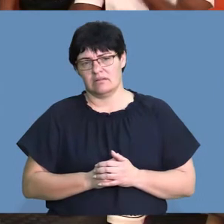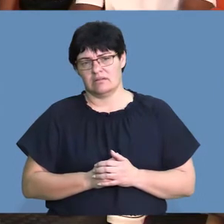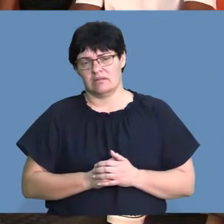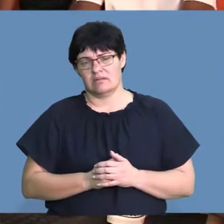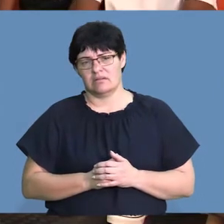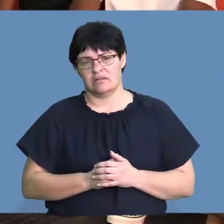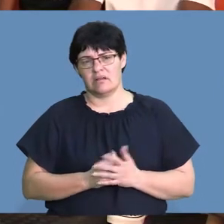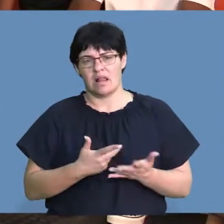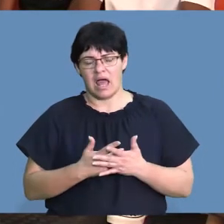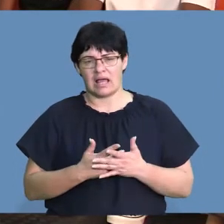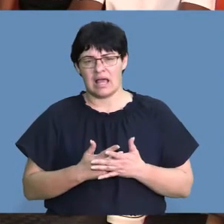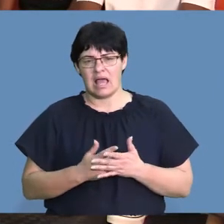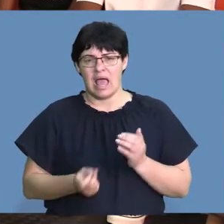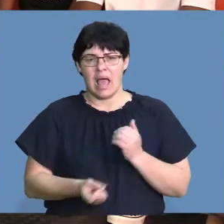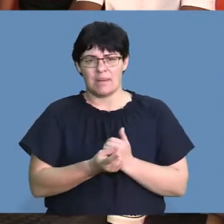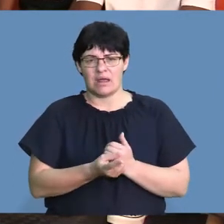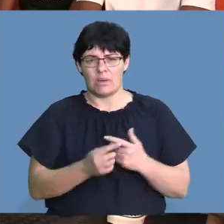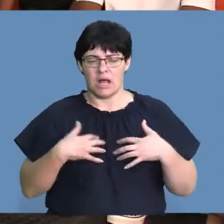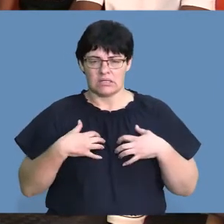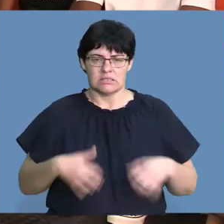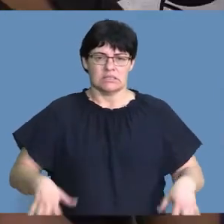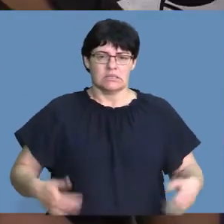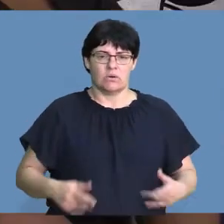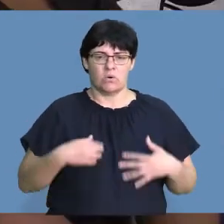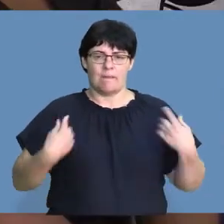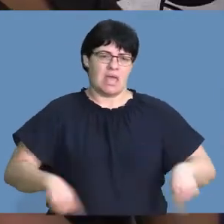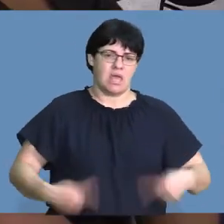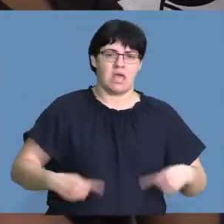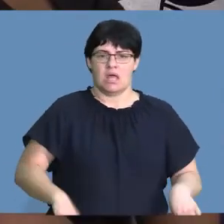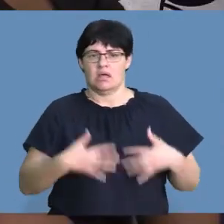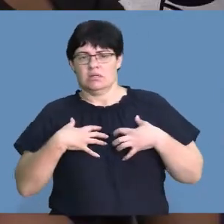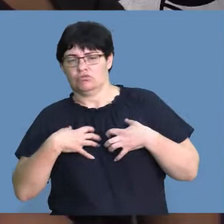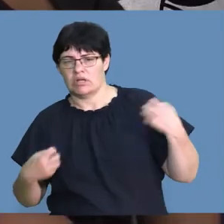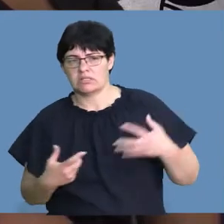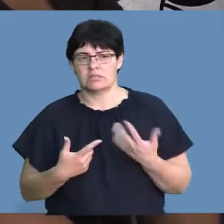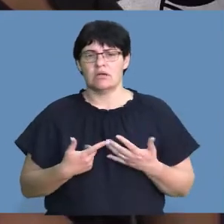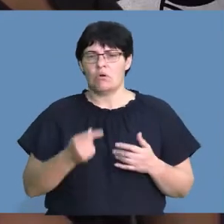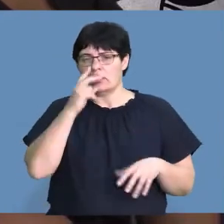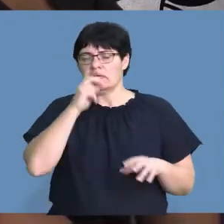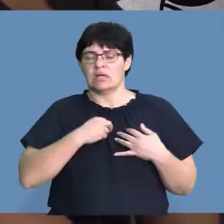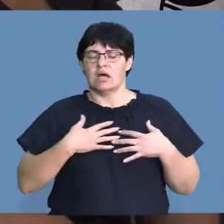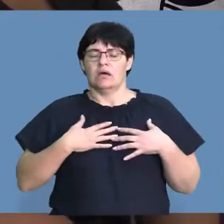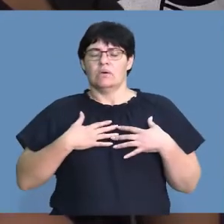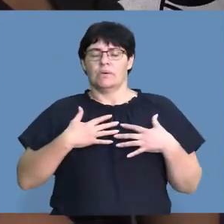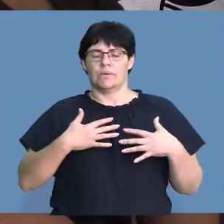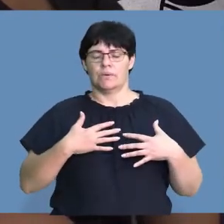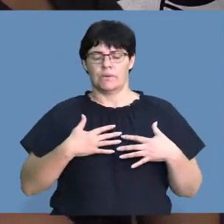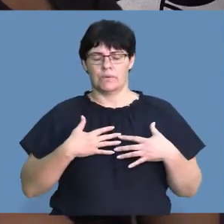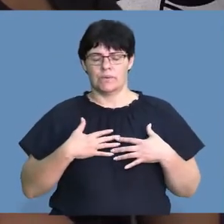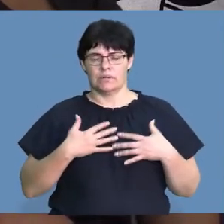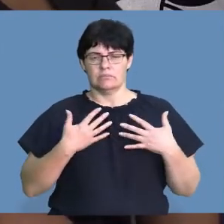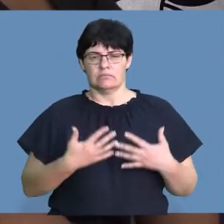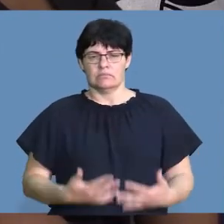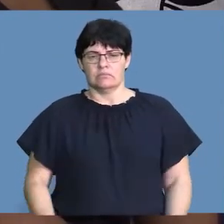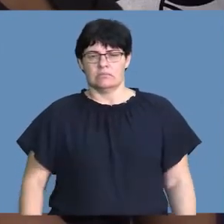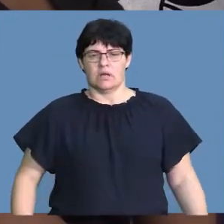There's this thing that creeps in when you are at the edge whereby you panic and you just need to breathe and